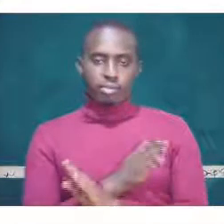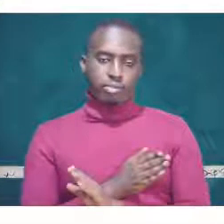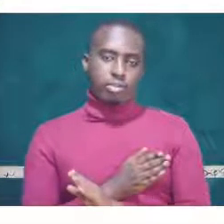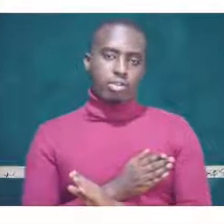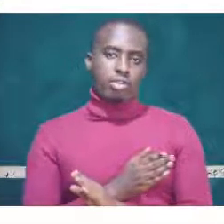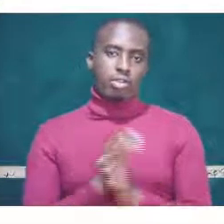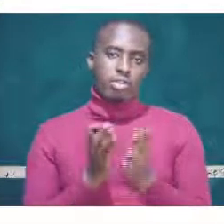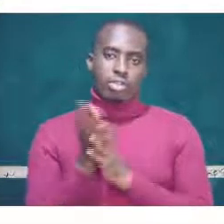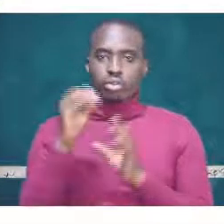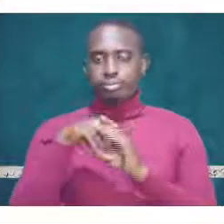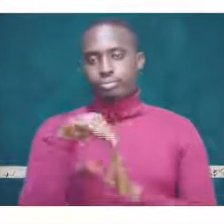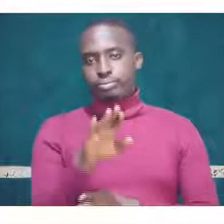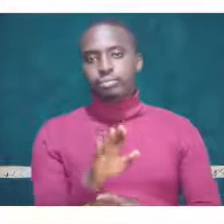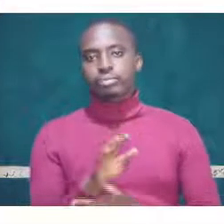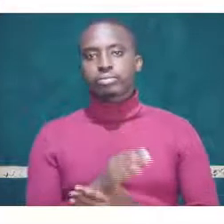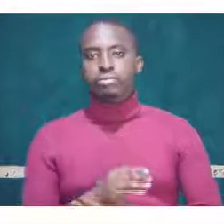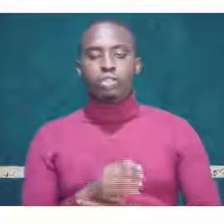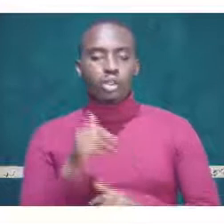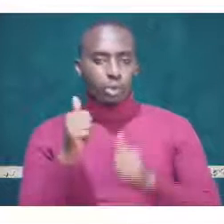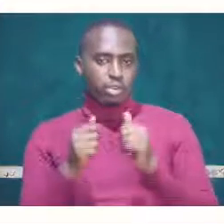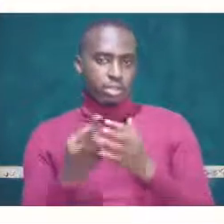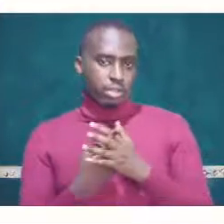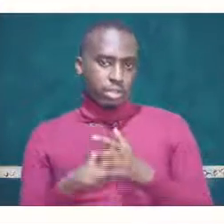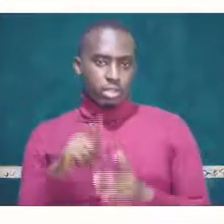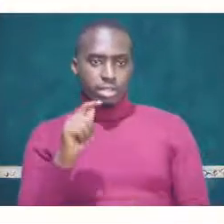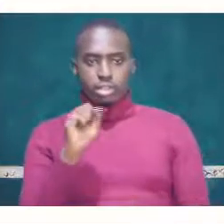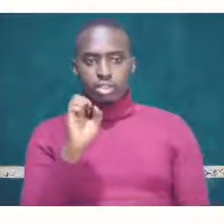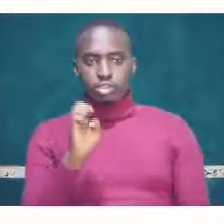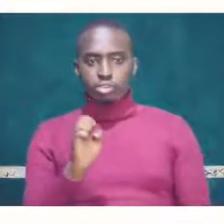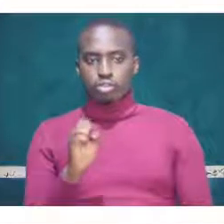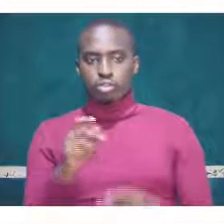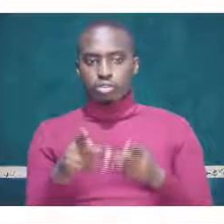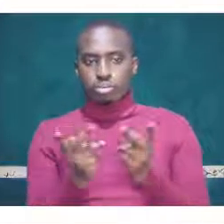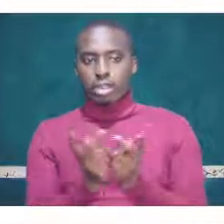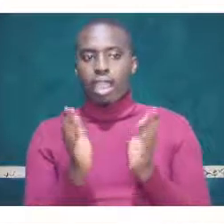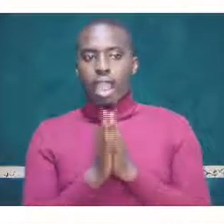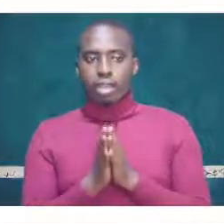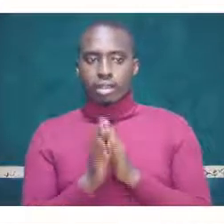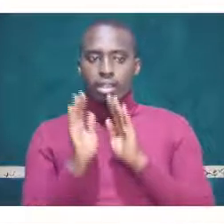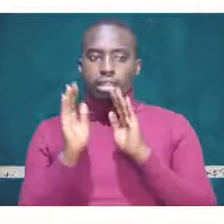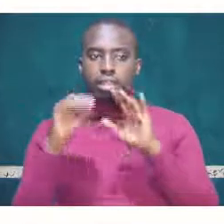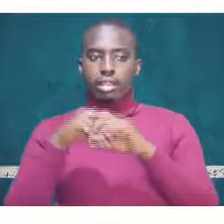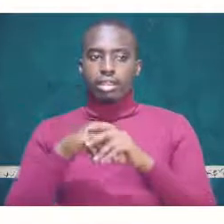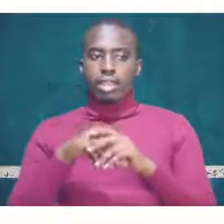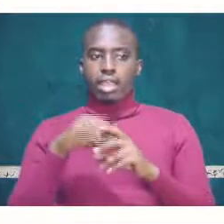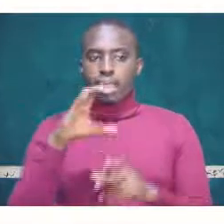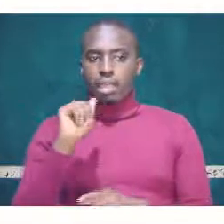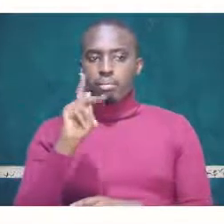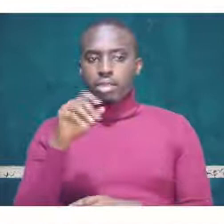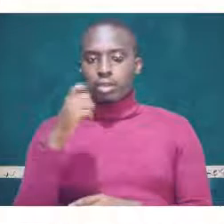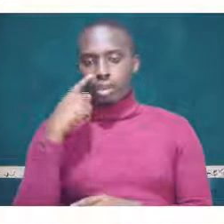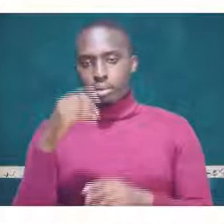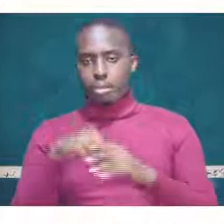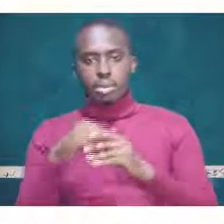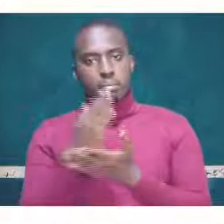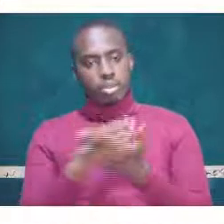I just go through that one, which begins in the tissue spaces, and lymph capillaries are found in all regions of the